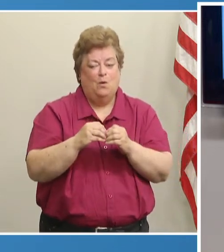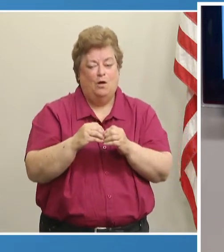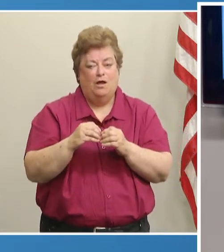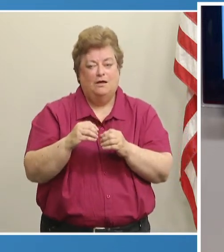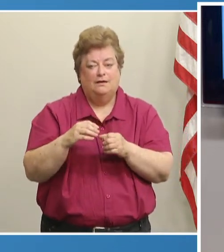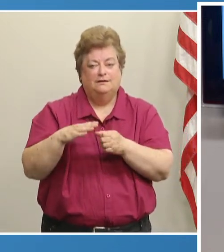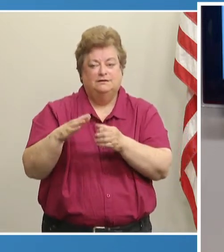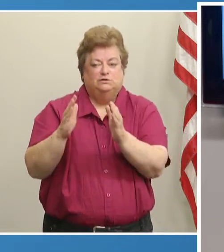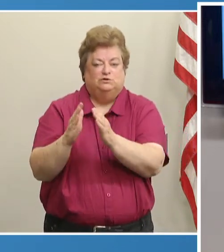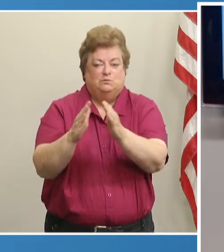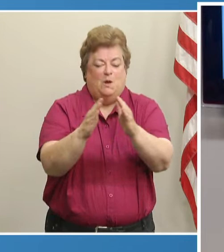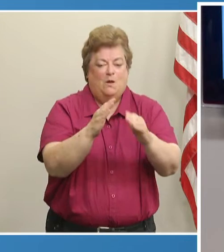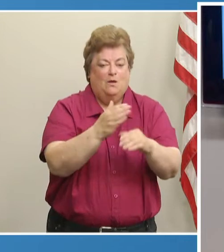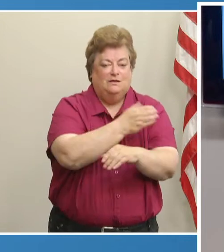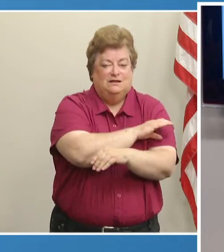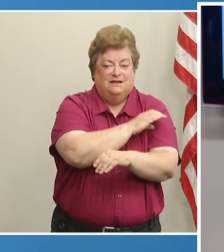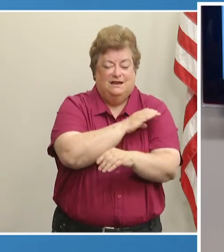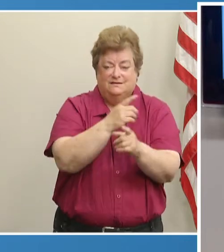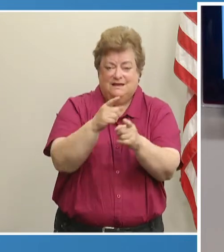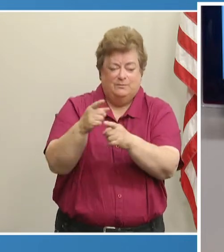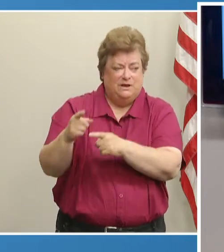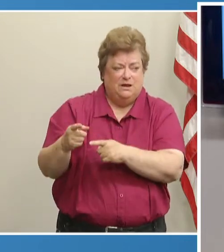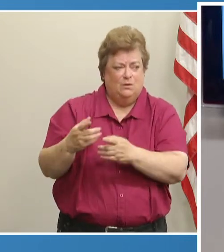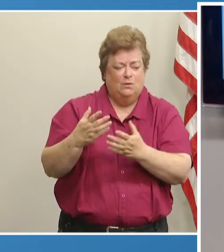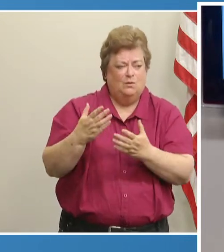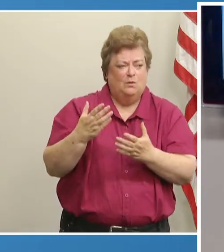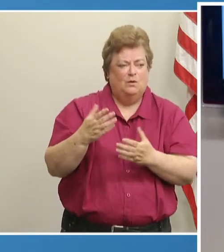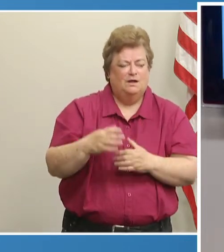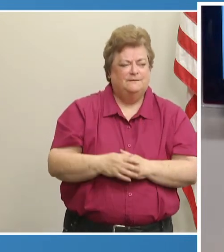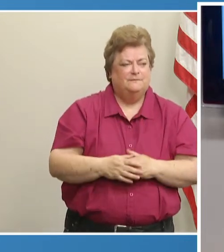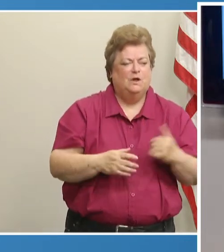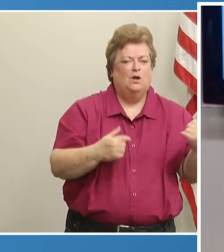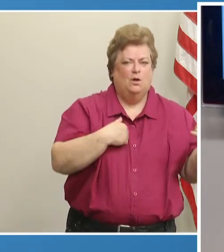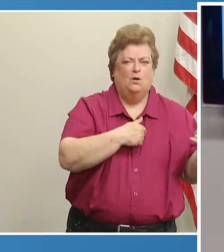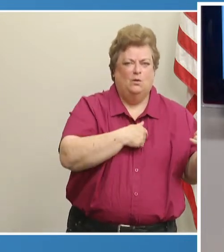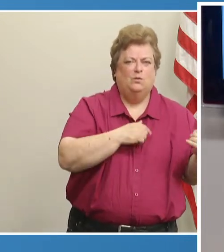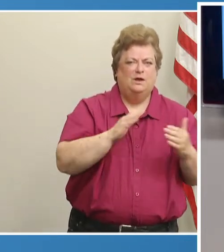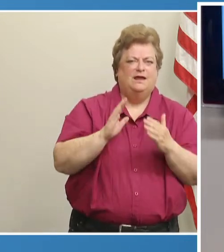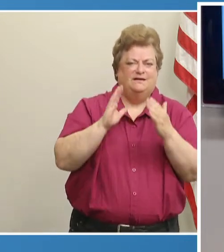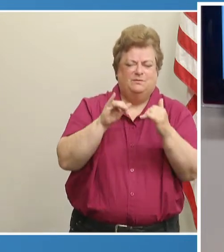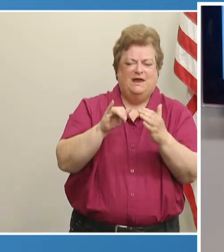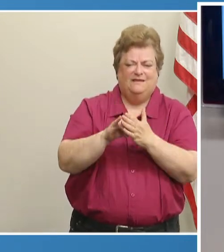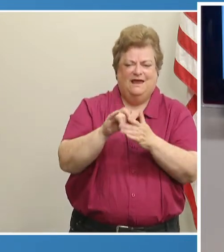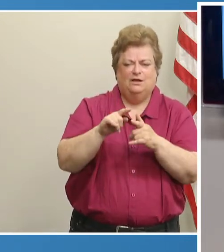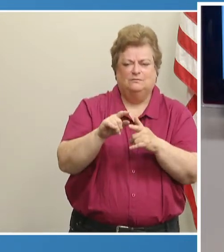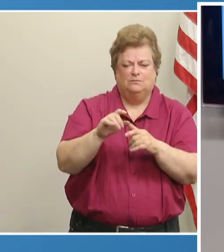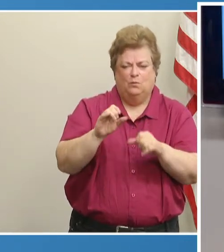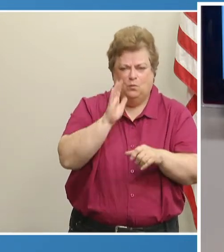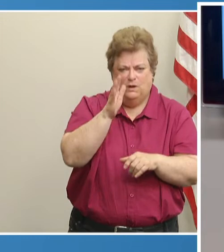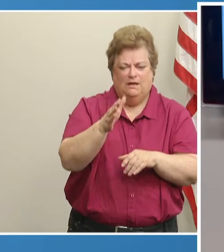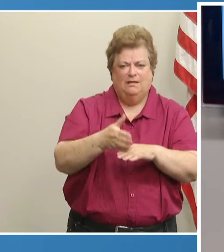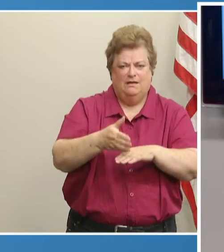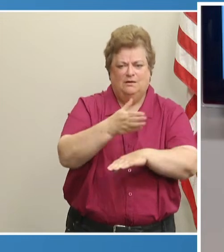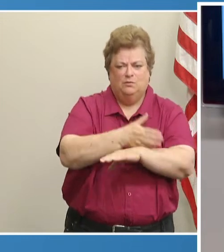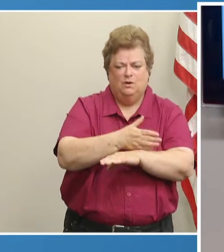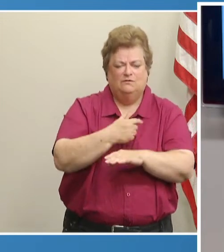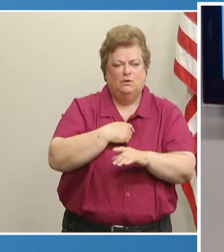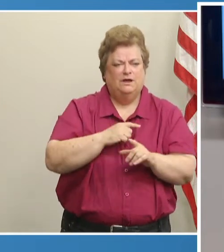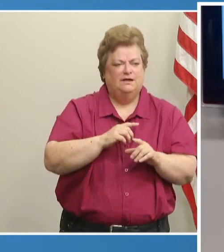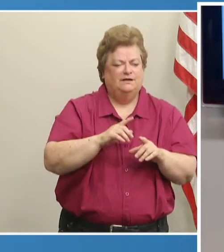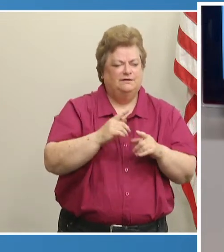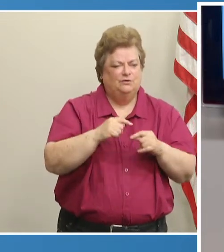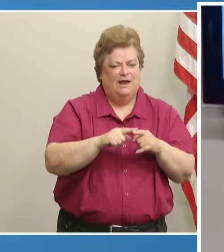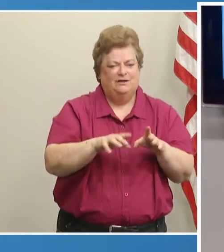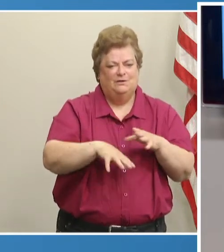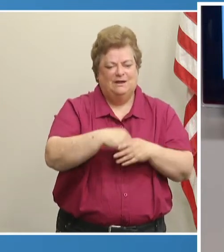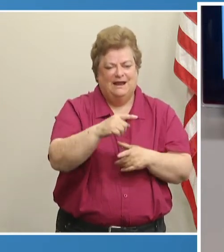them come to you, that'll improve? We do expect that to improve. We're trying to get out in areas, as I